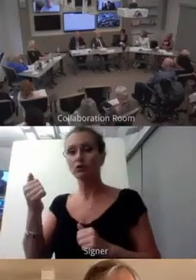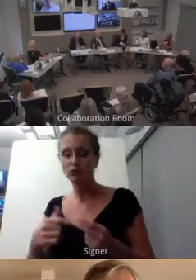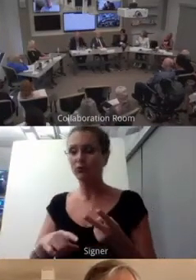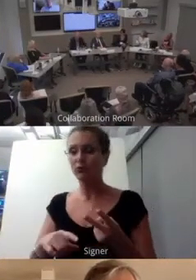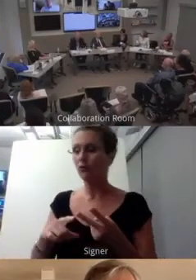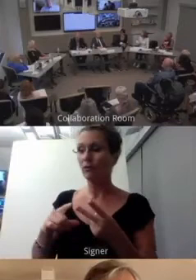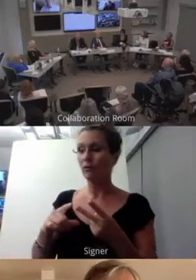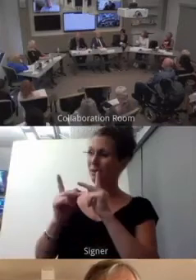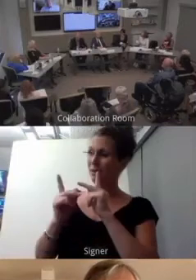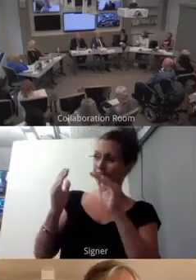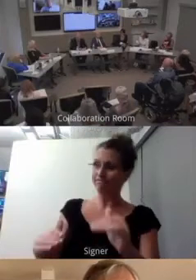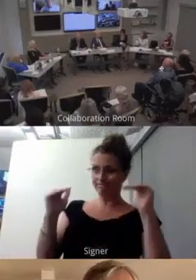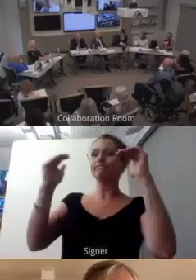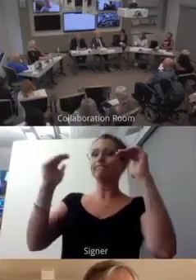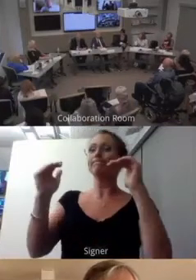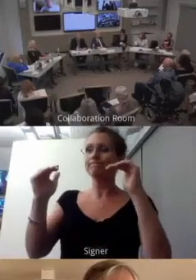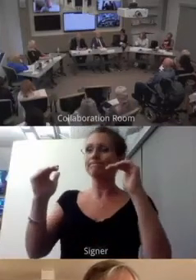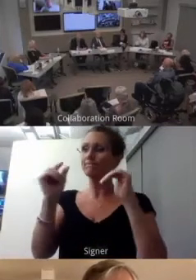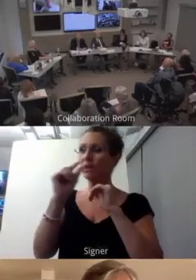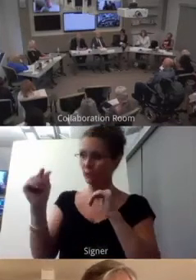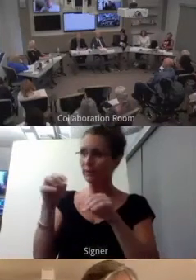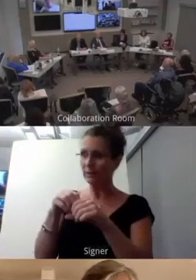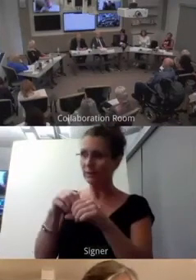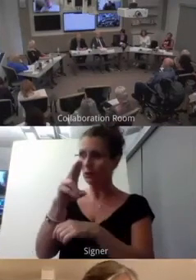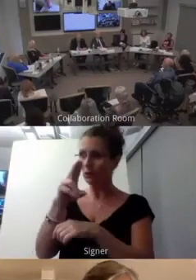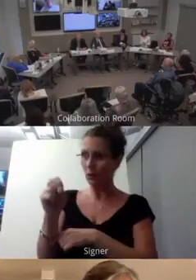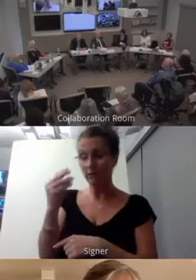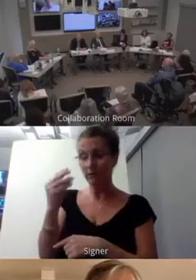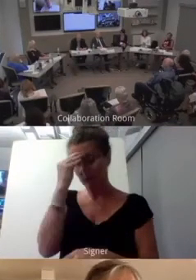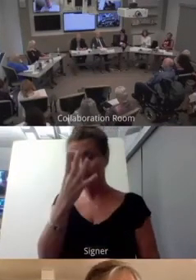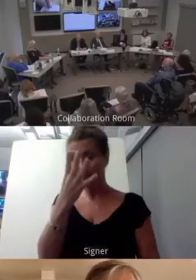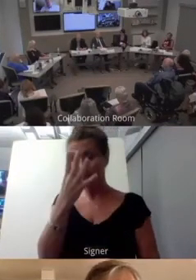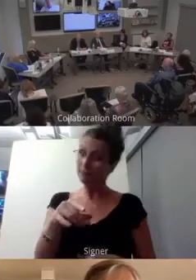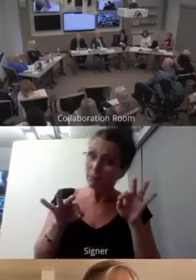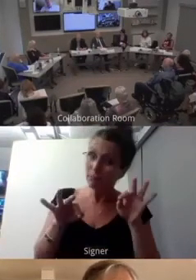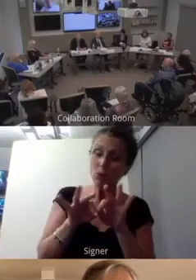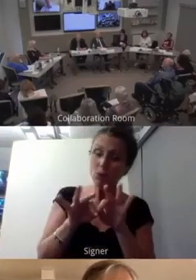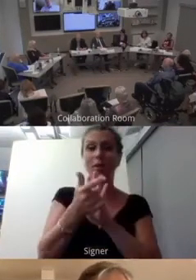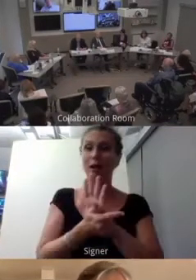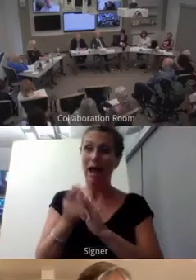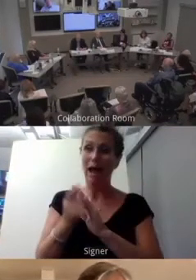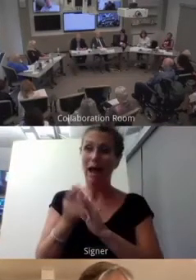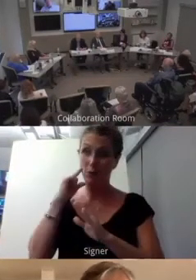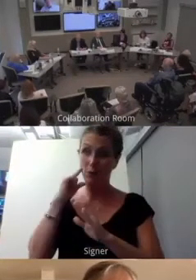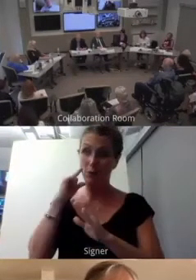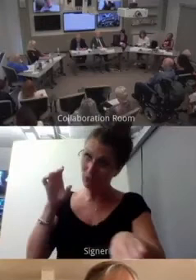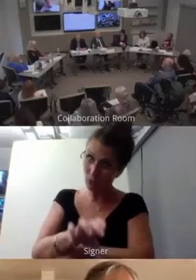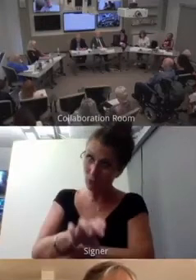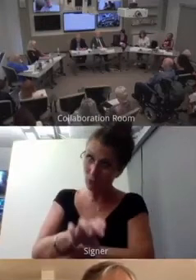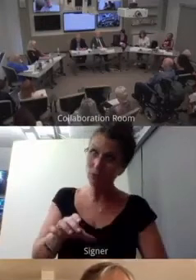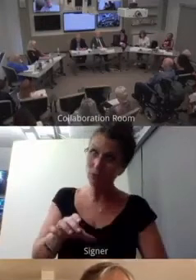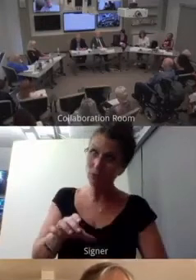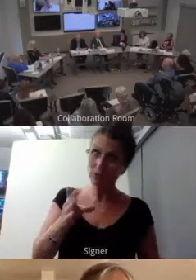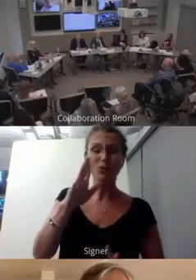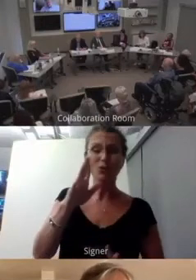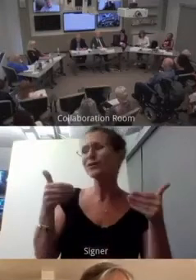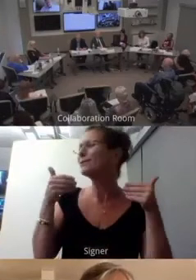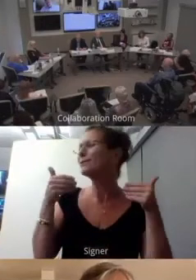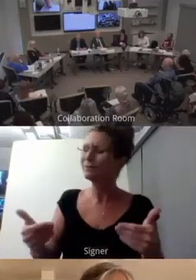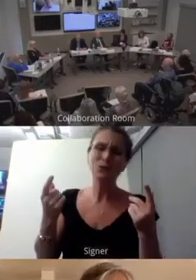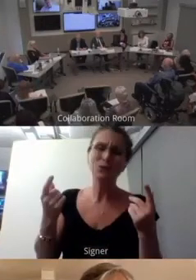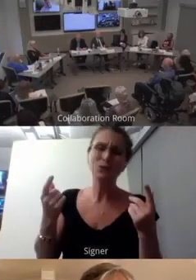important law, we are going to enforce it vigorously, so you should comply voluntarily. I think you need that